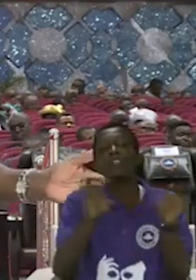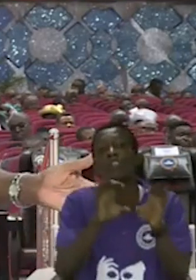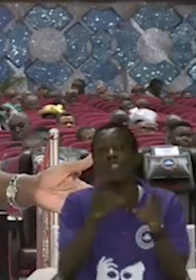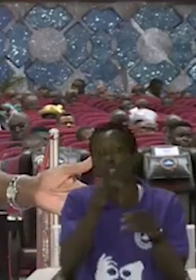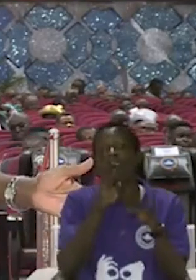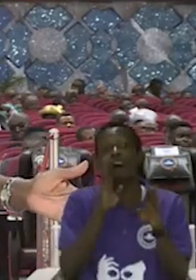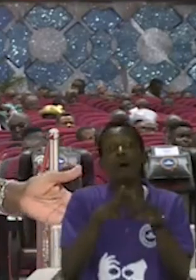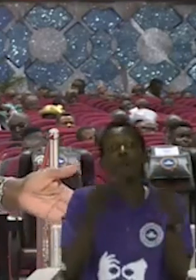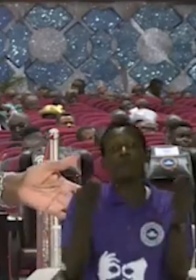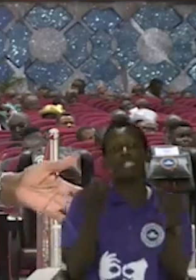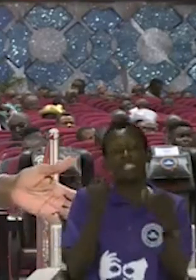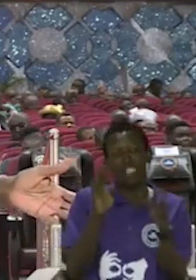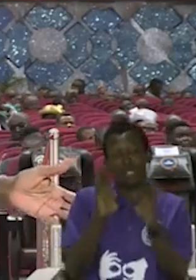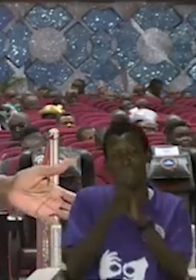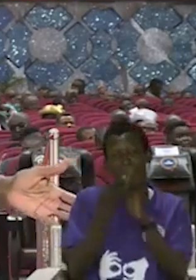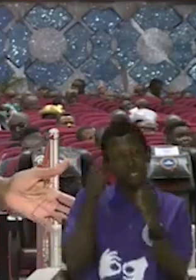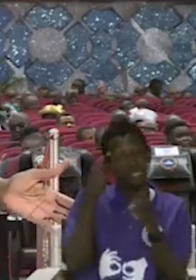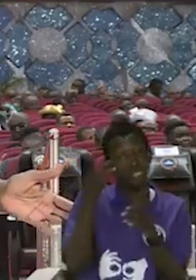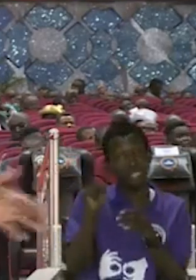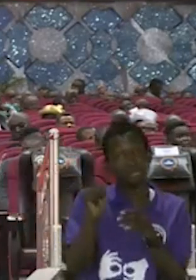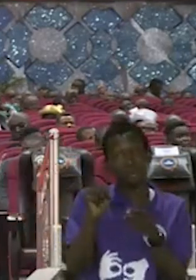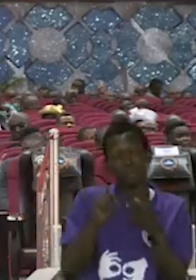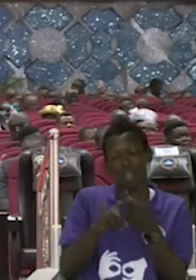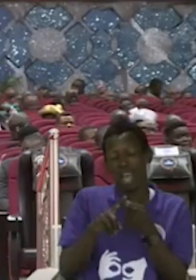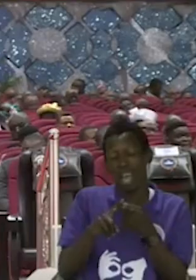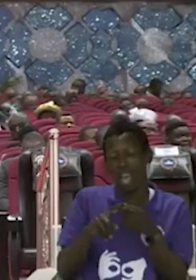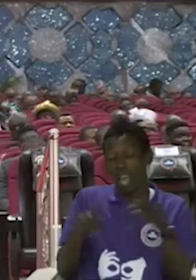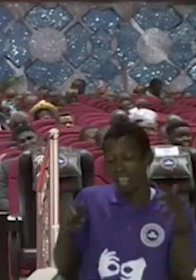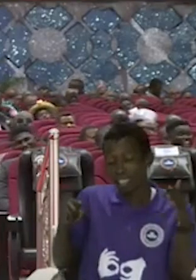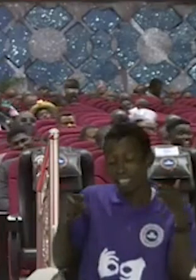No, I've discovered a better prayer.